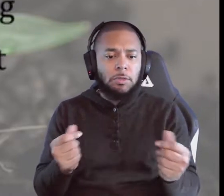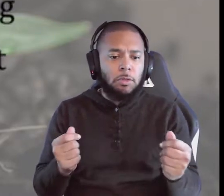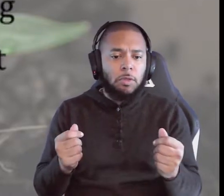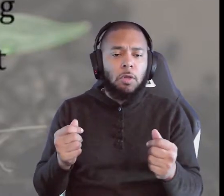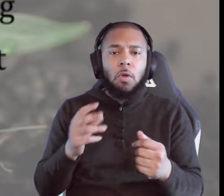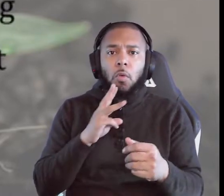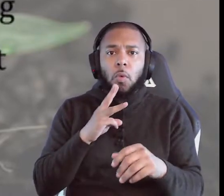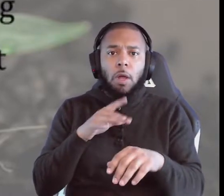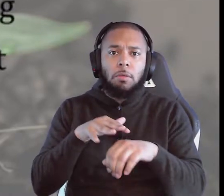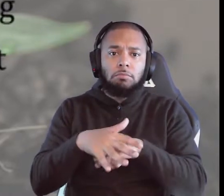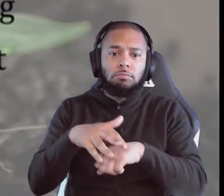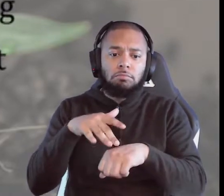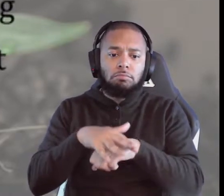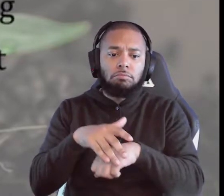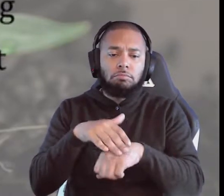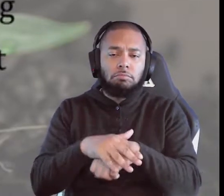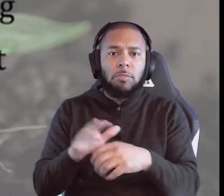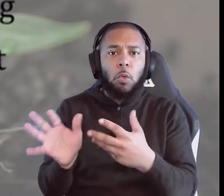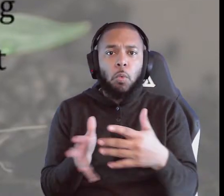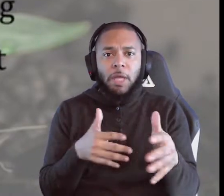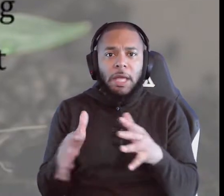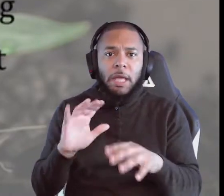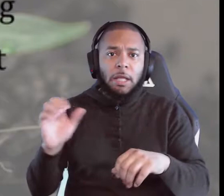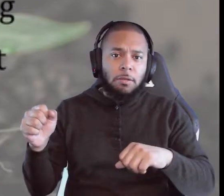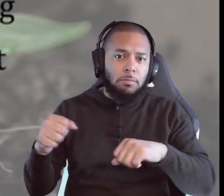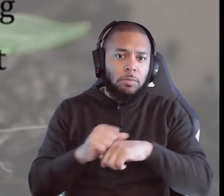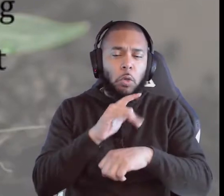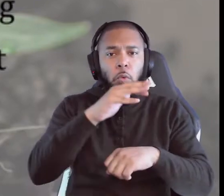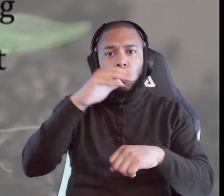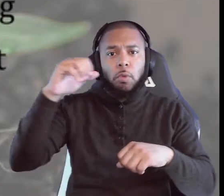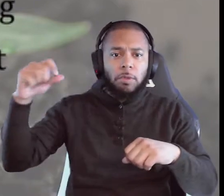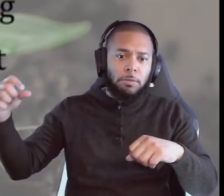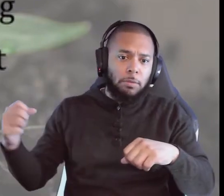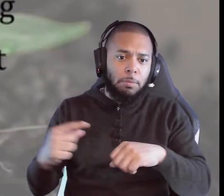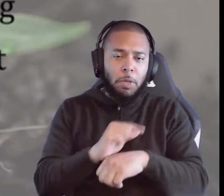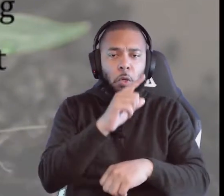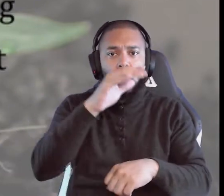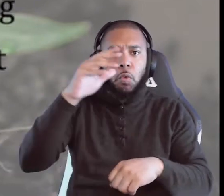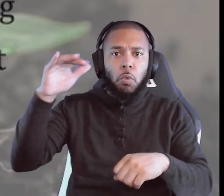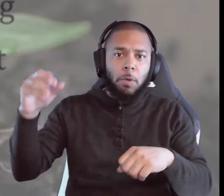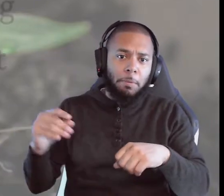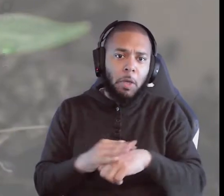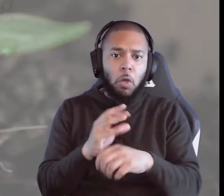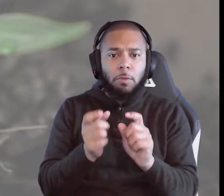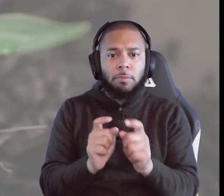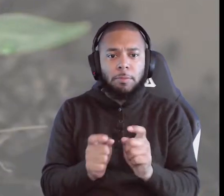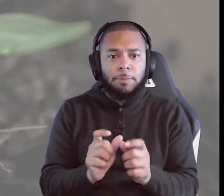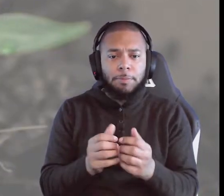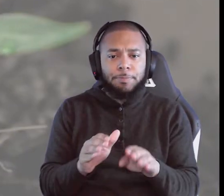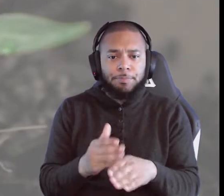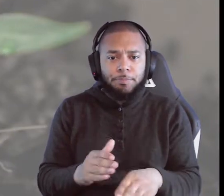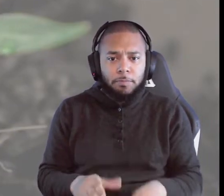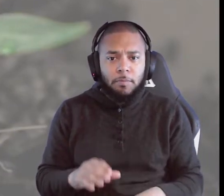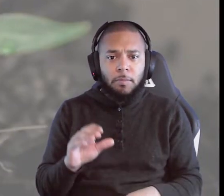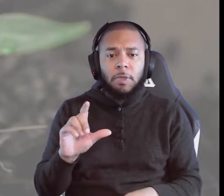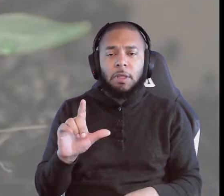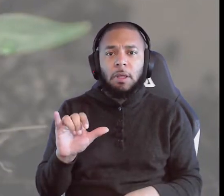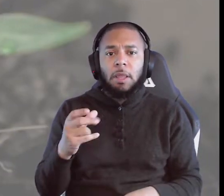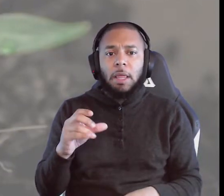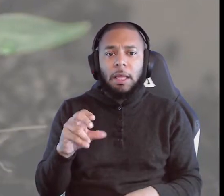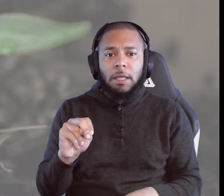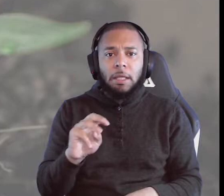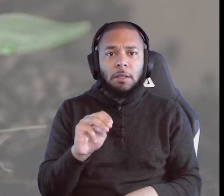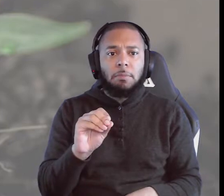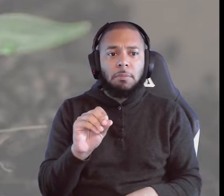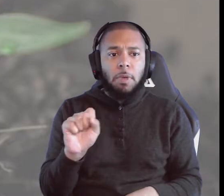other objects such as sand or sediments against rocks, resulting in the breakdown of rock. Lichens and mosses and